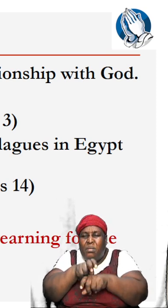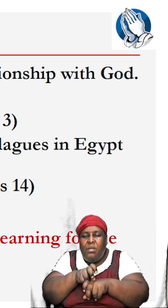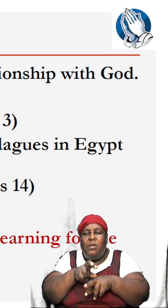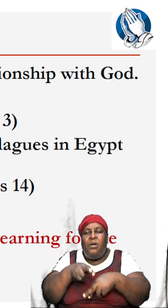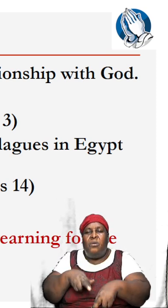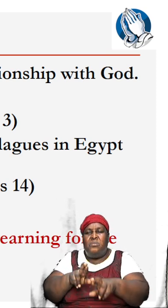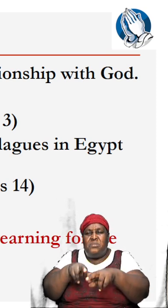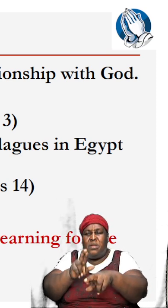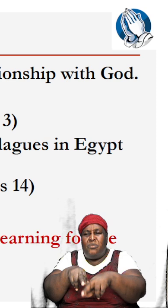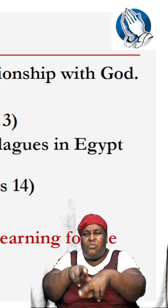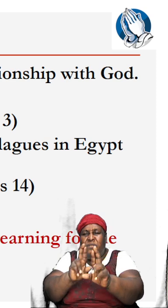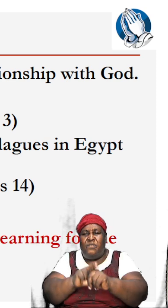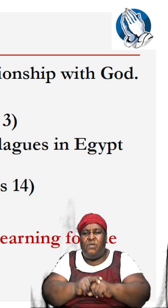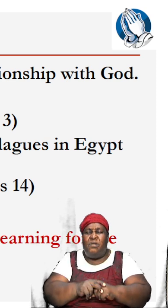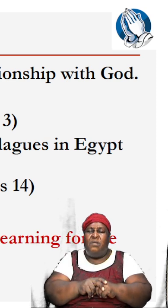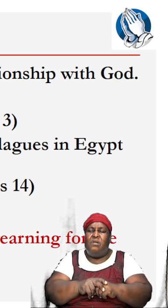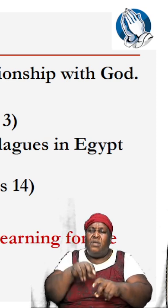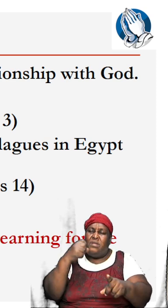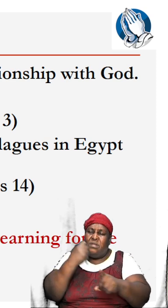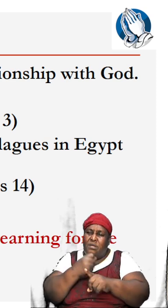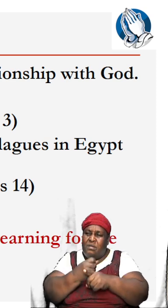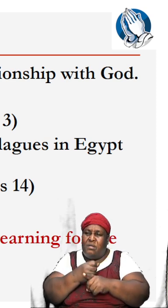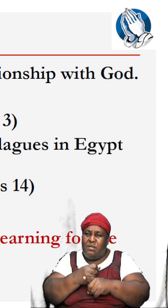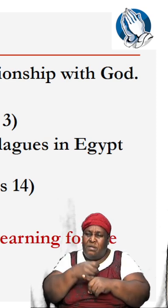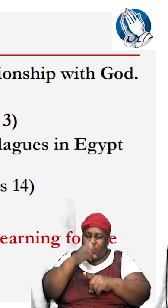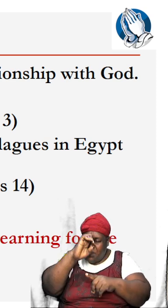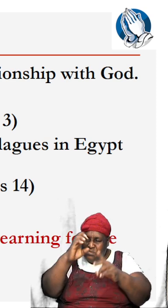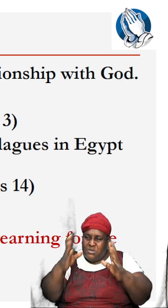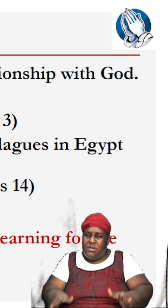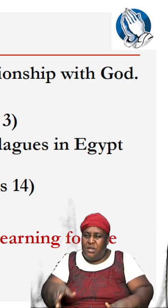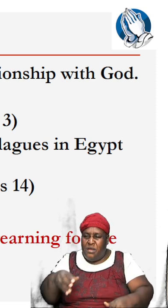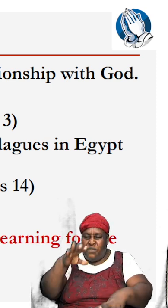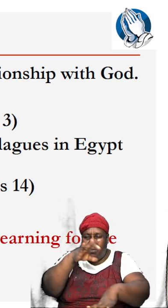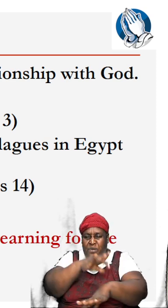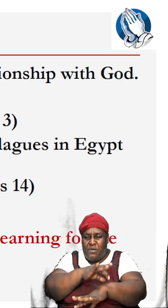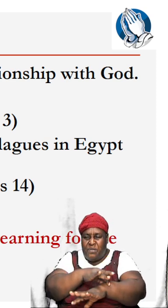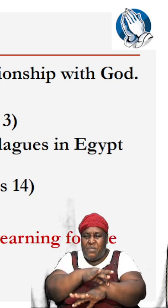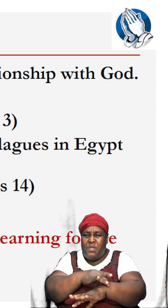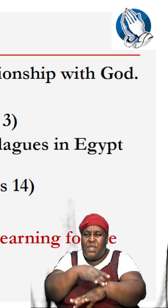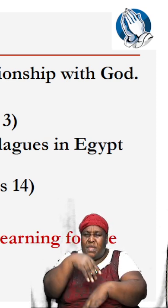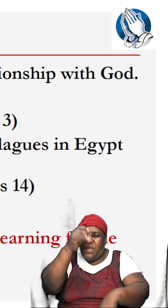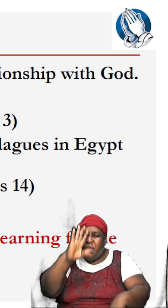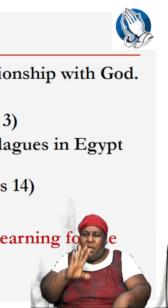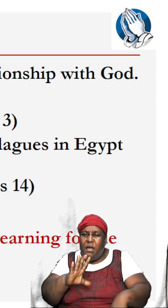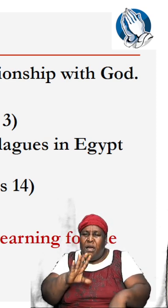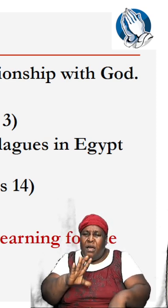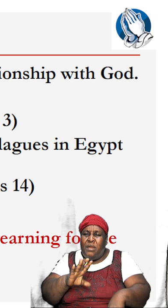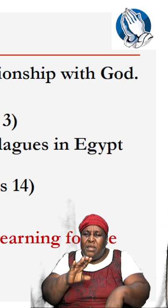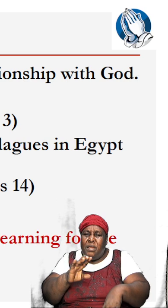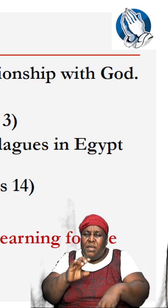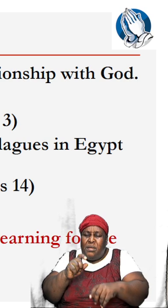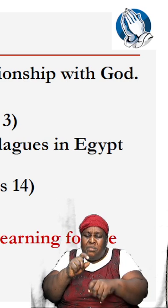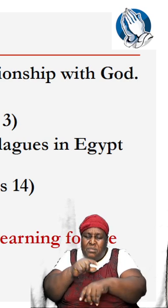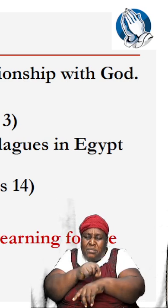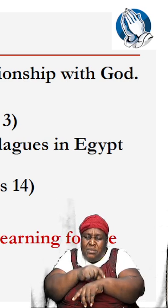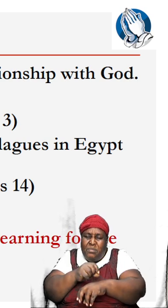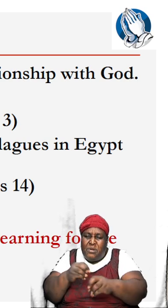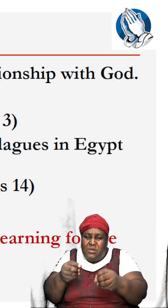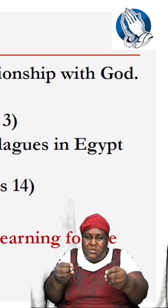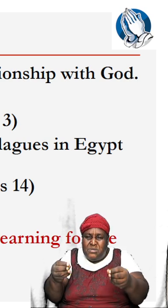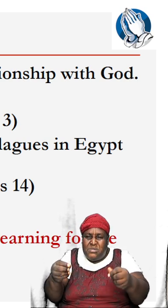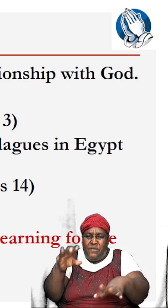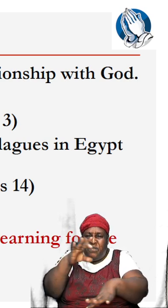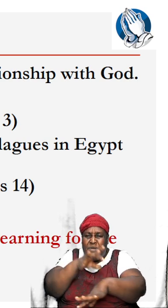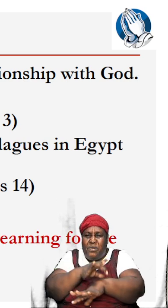Him attack Geb, which is the Egyptian god of the earth. What did God do? God make lice come from the dust of the earth.